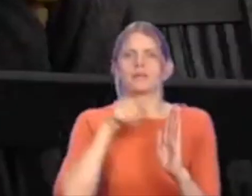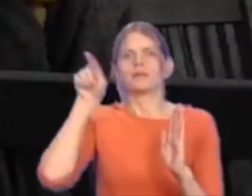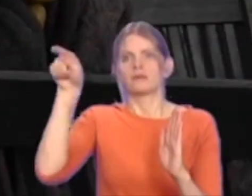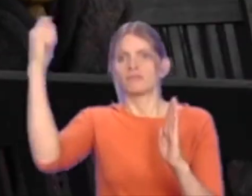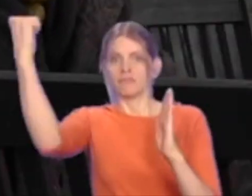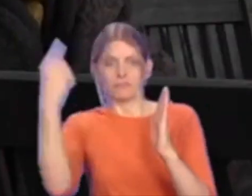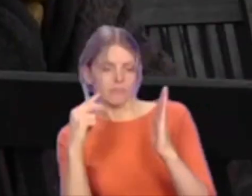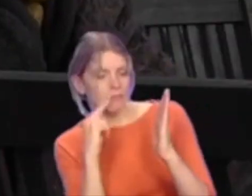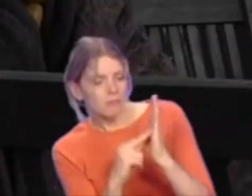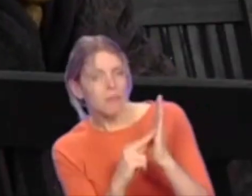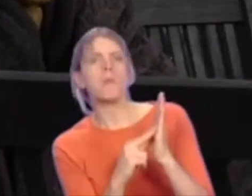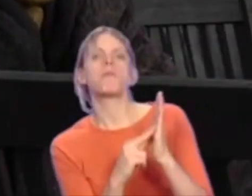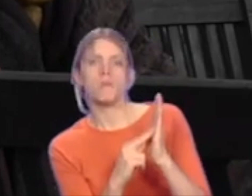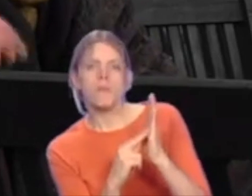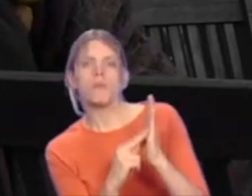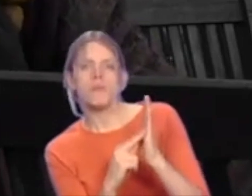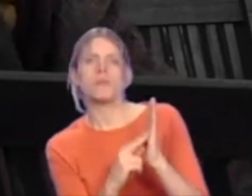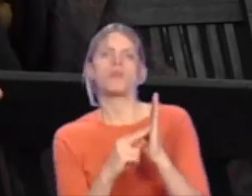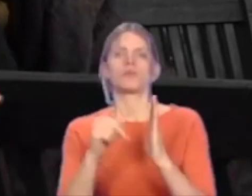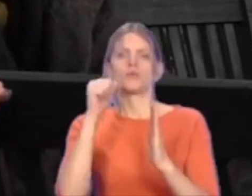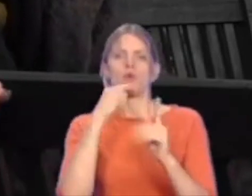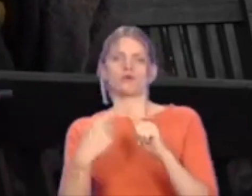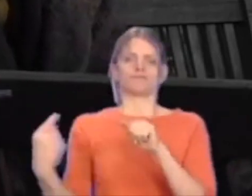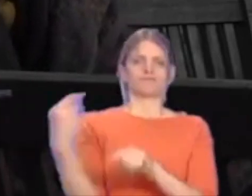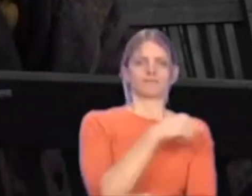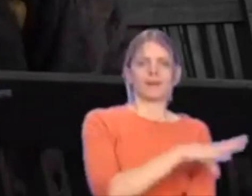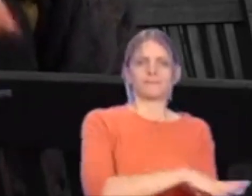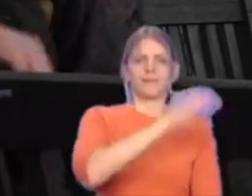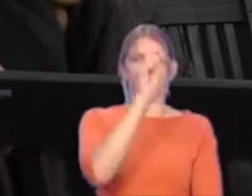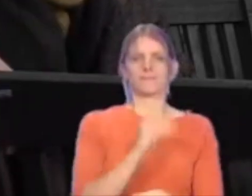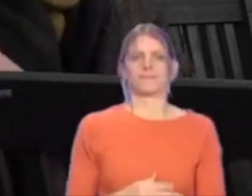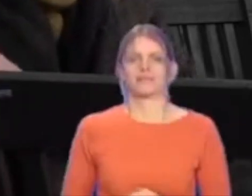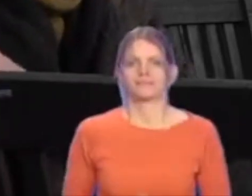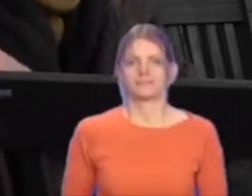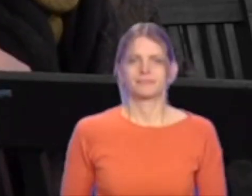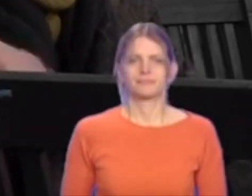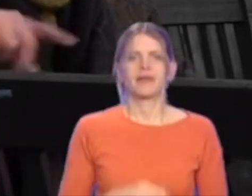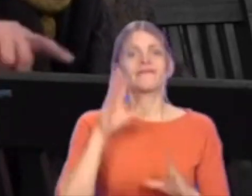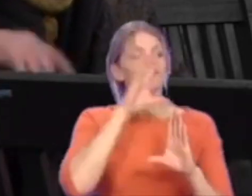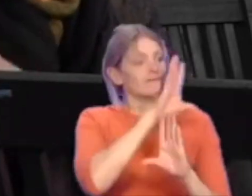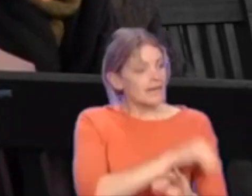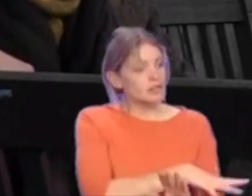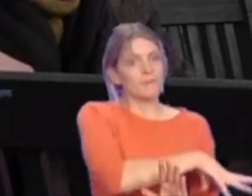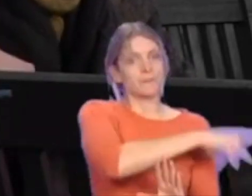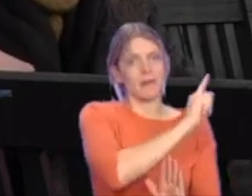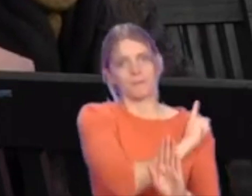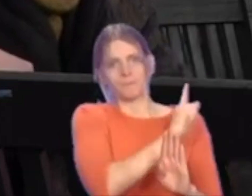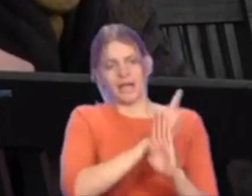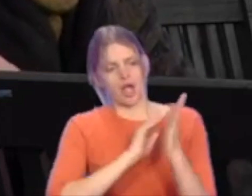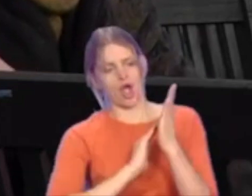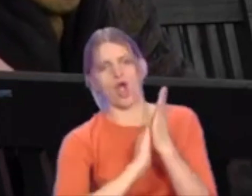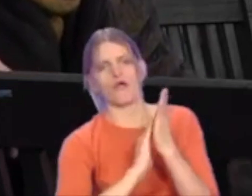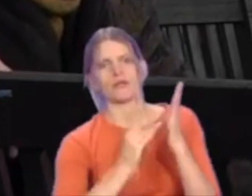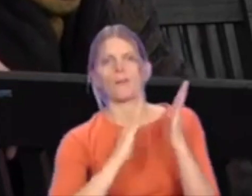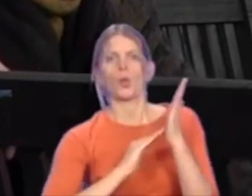Once they'd noticed the mark, Moscow Center would make their own chalk mark here on this bench in St George's Gardens just around the corner, and the dead letter